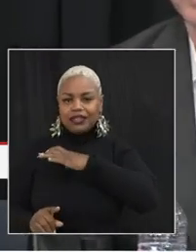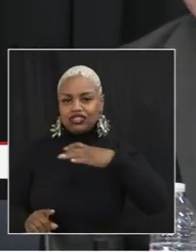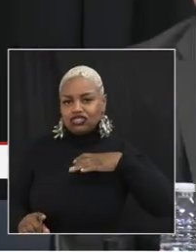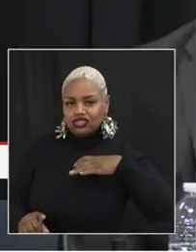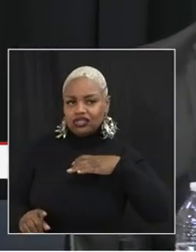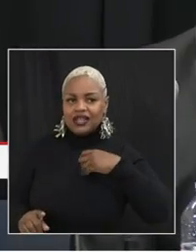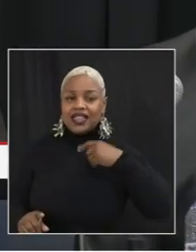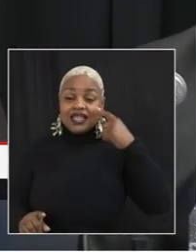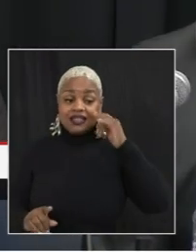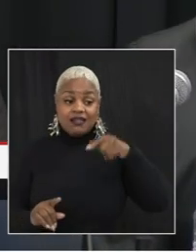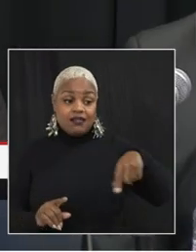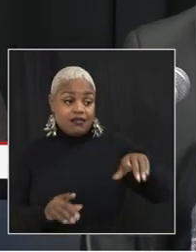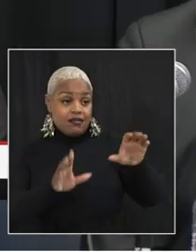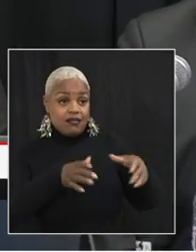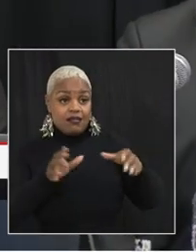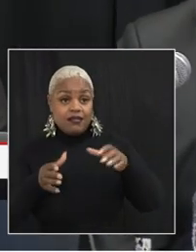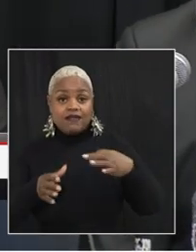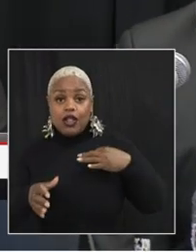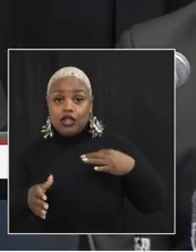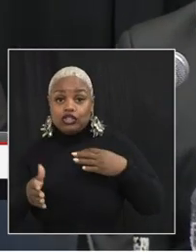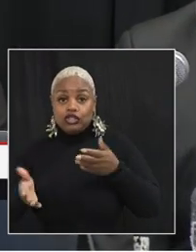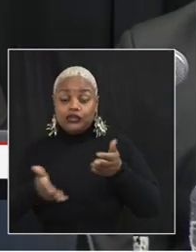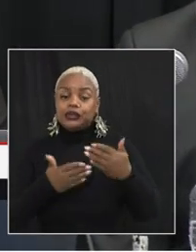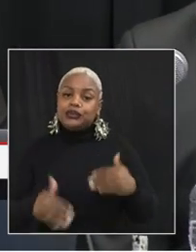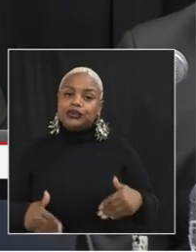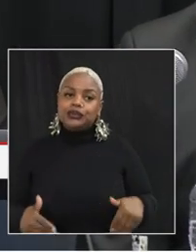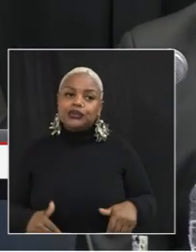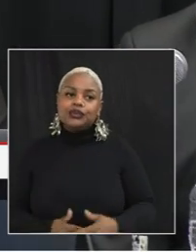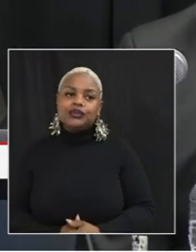with you. You can visit all the open slots at